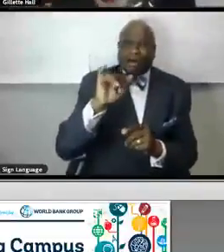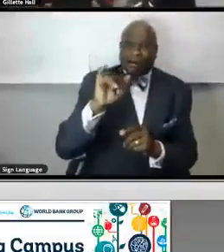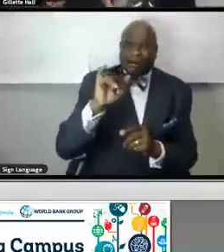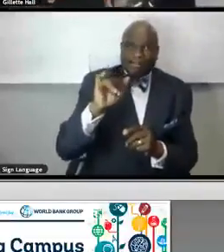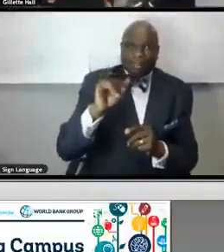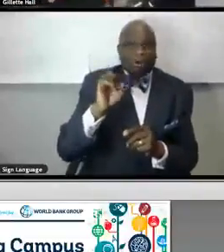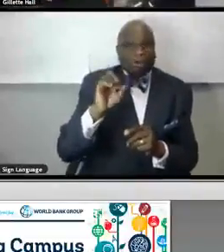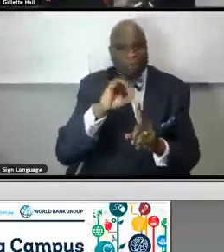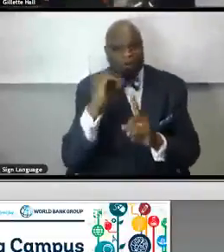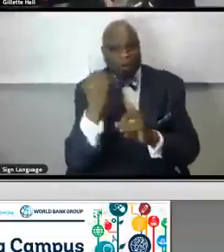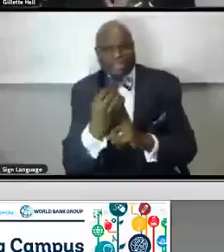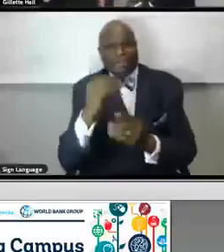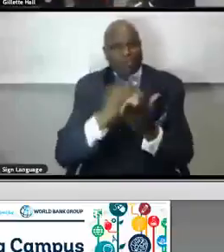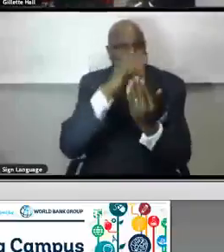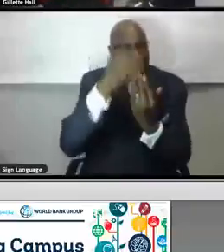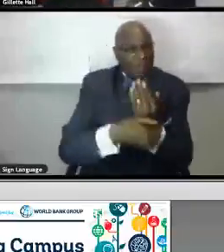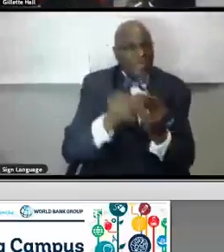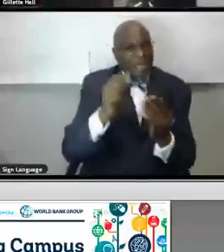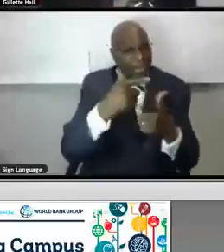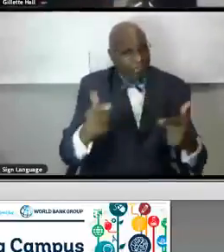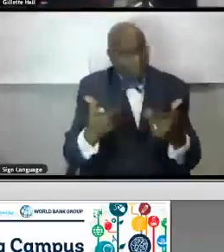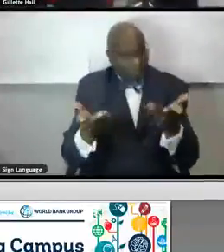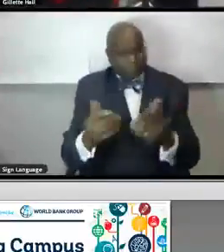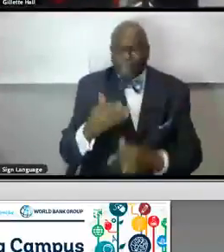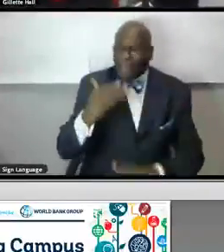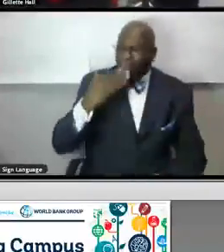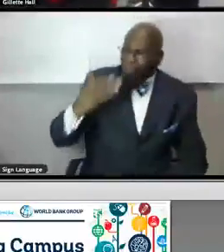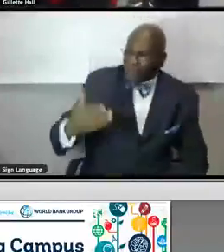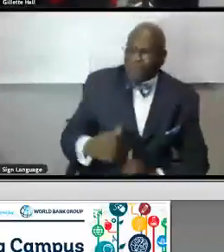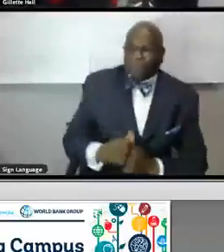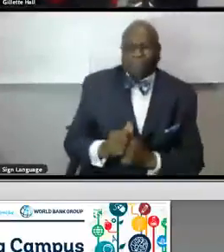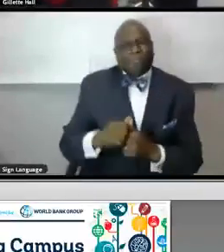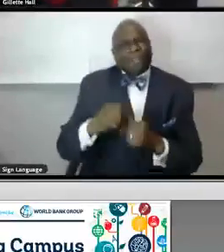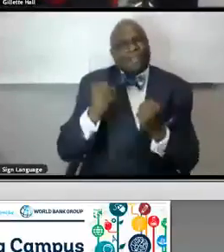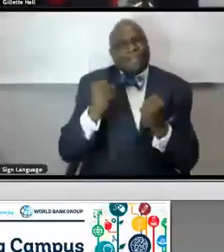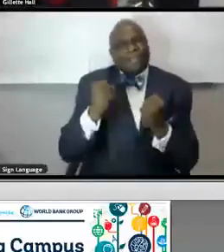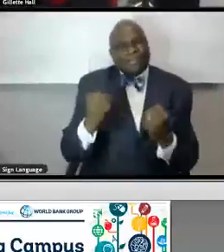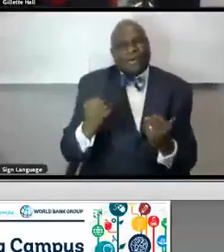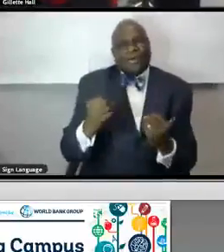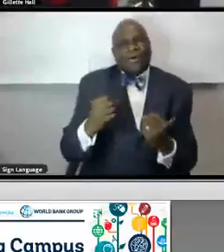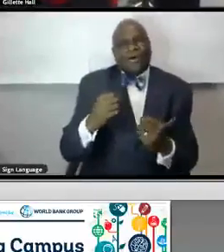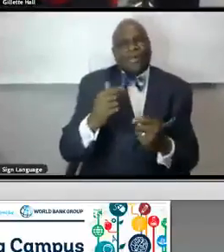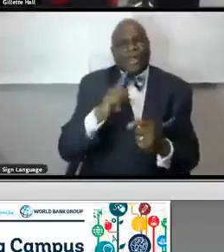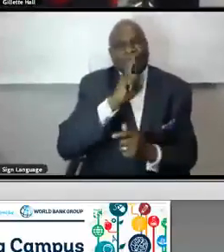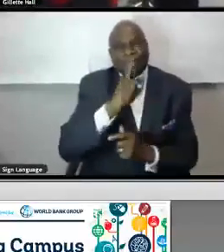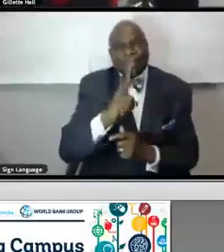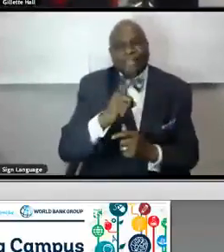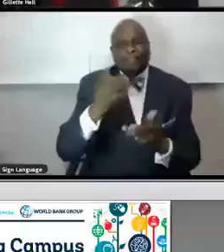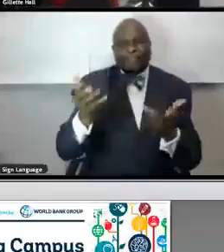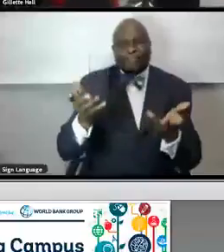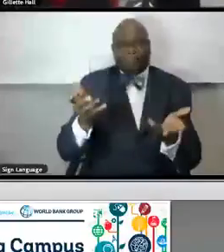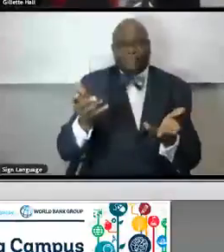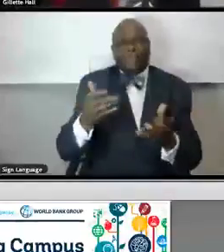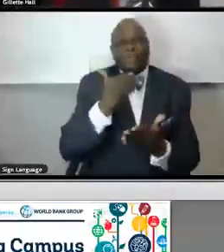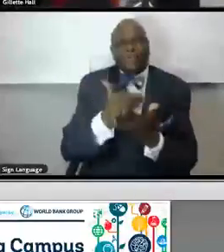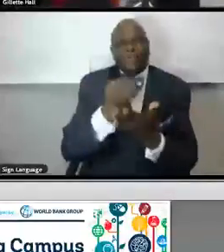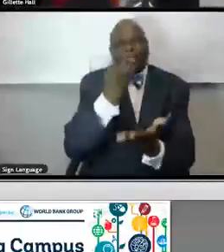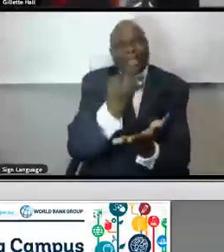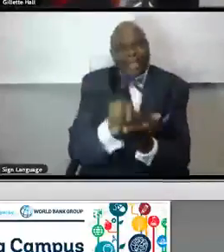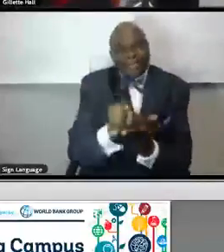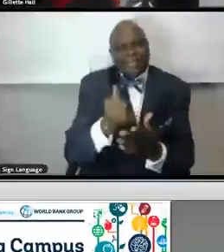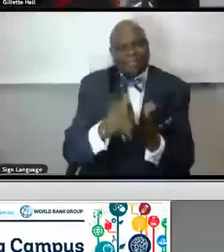indigenously oriented curricula and language? Thank you. So there is good evidence